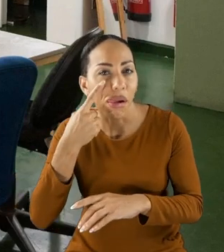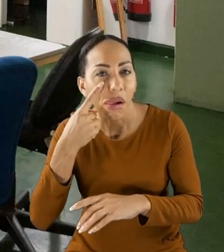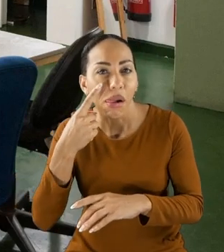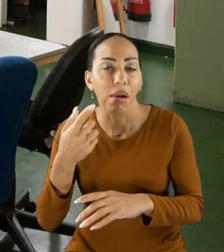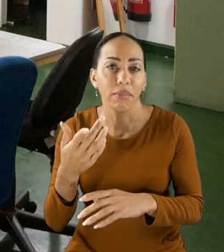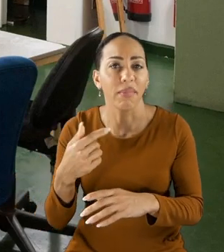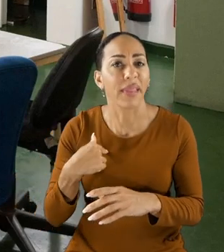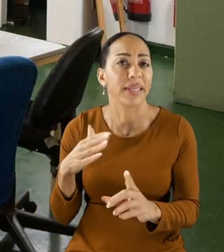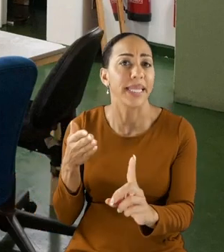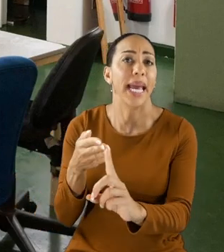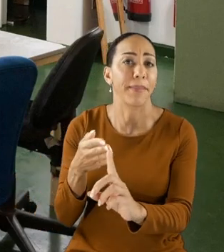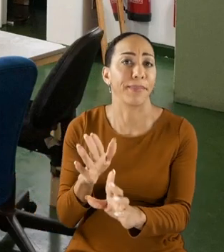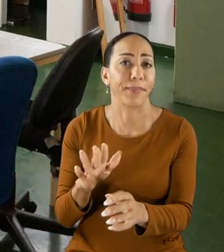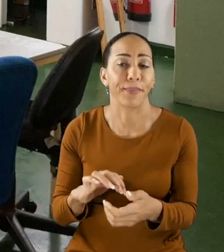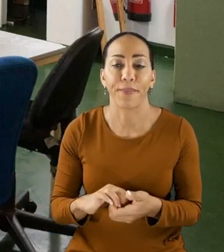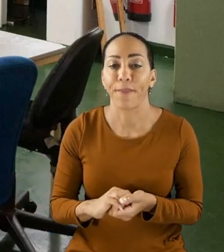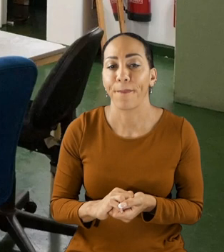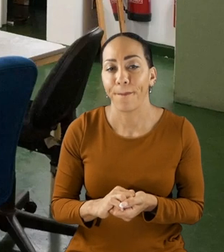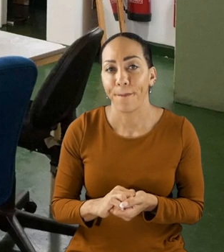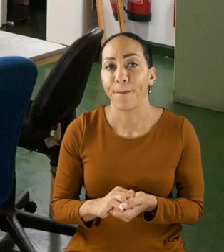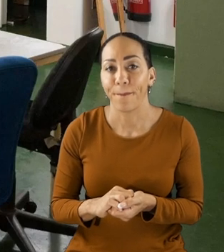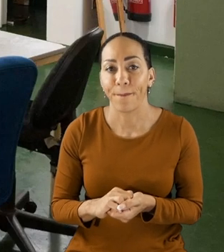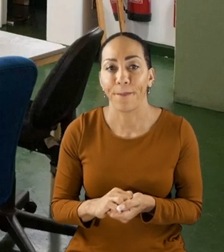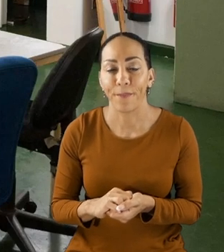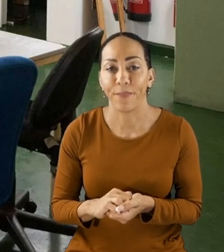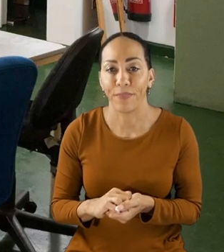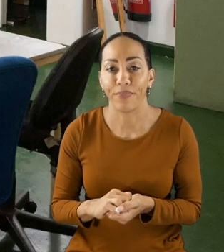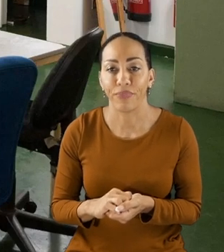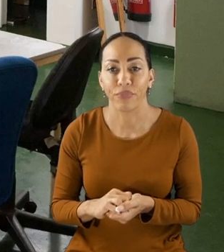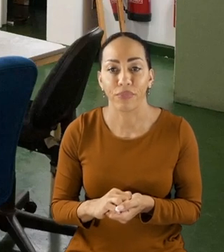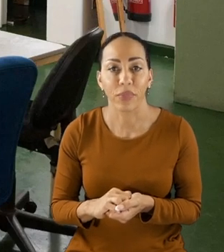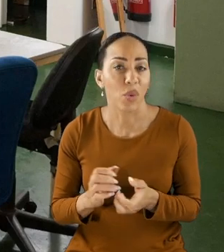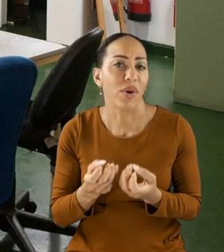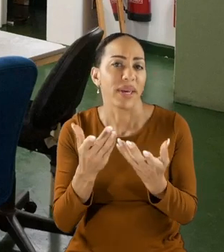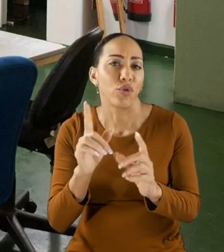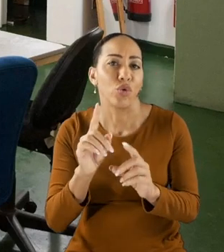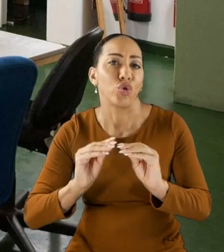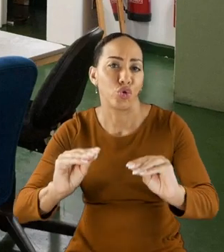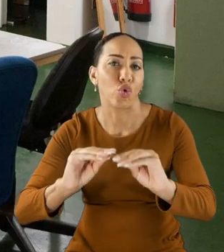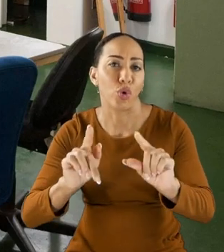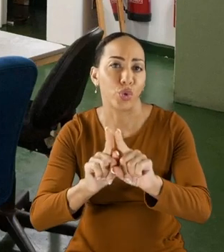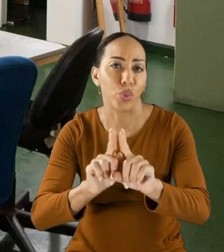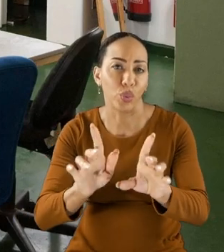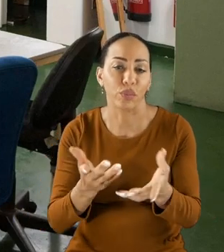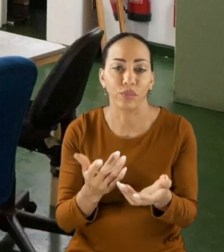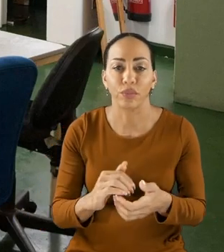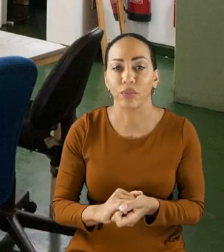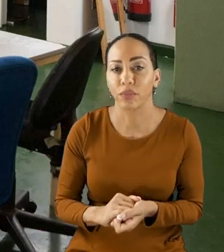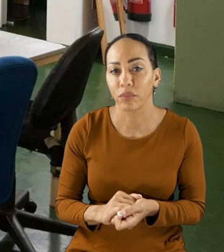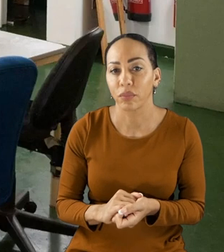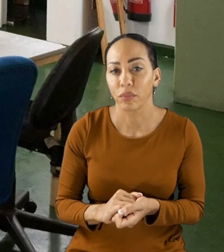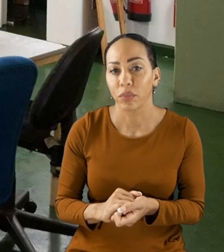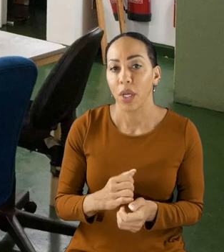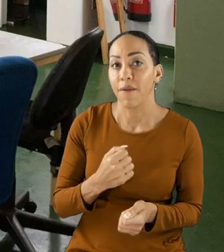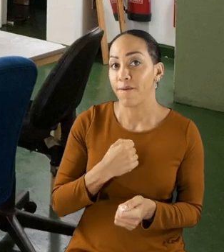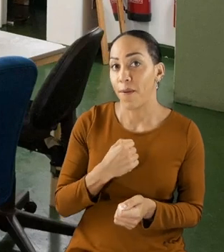work. That is the intention. So, but in that, we hope you can get a tutorial. Go ahead, please. Yeah.